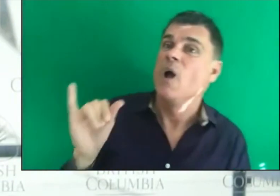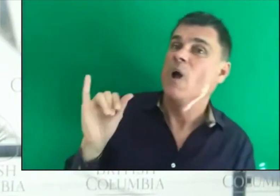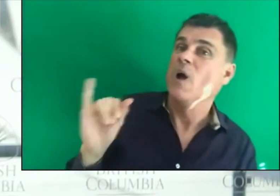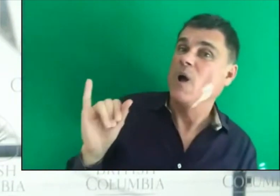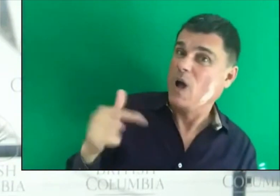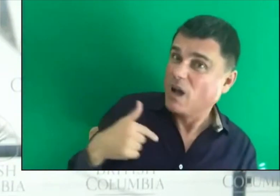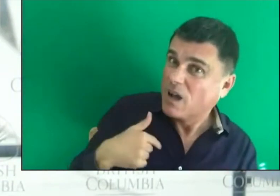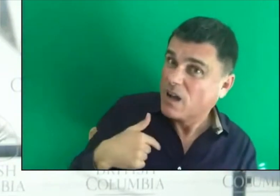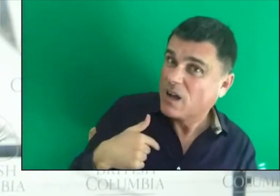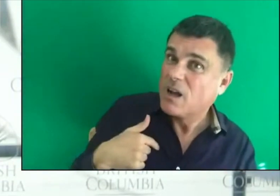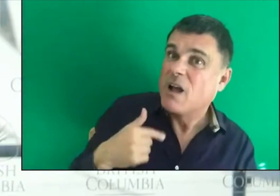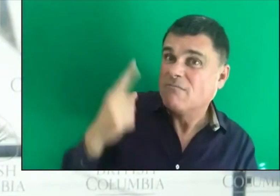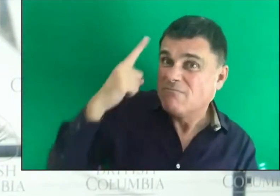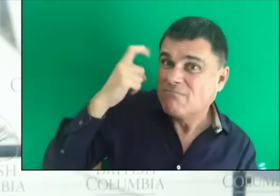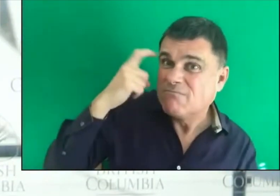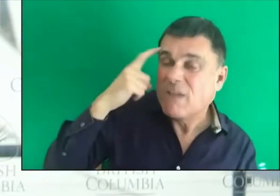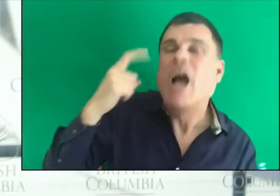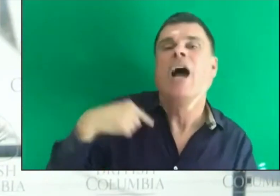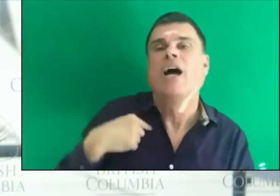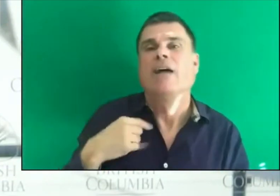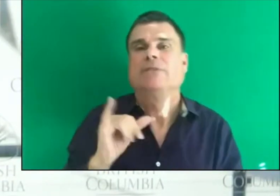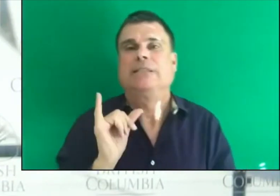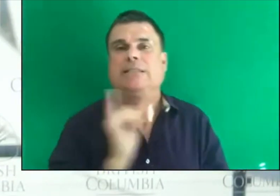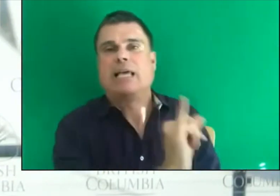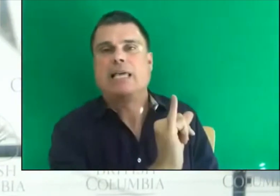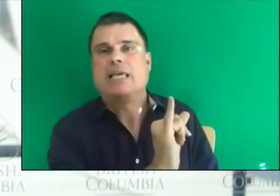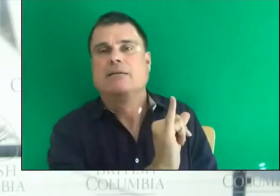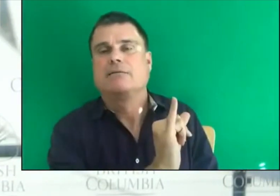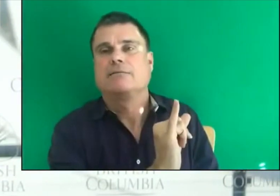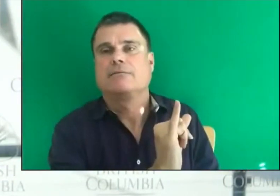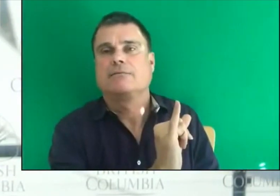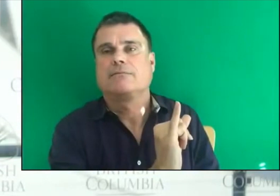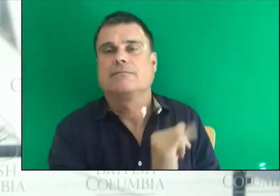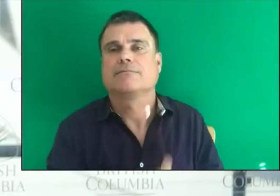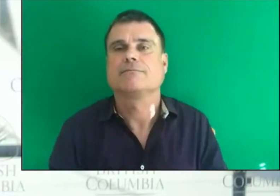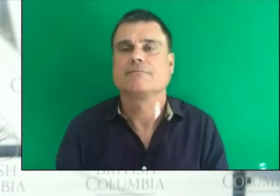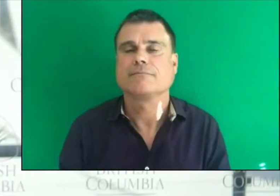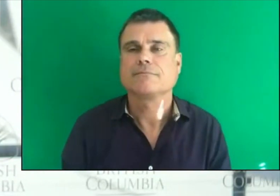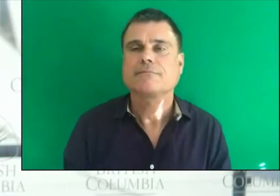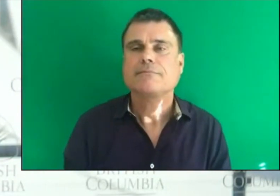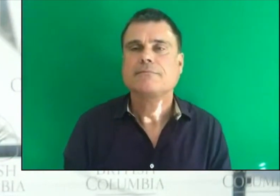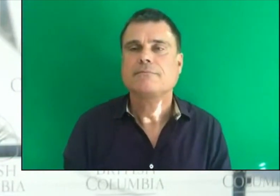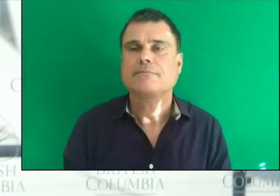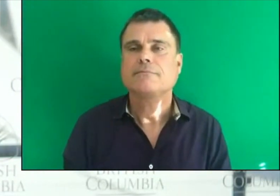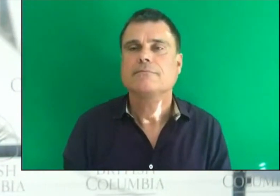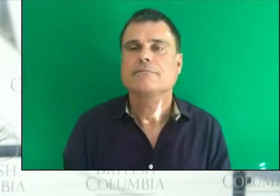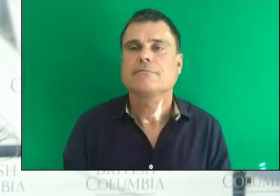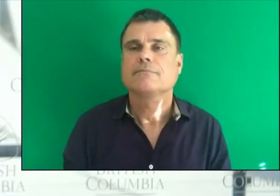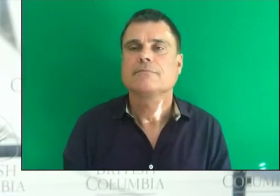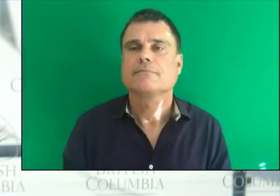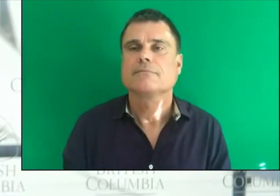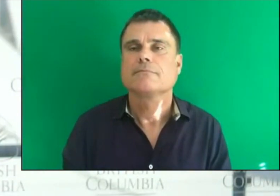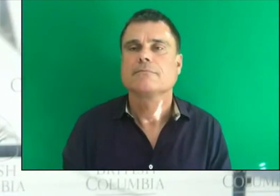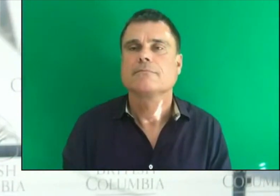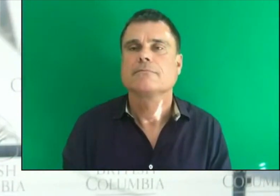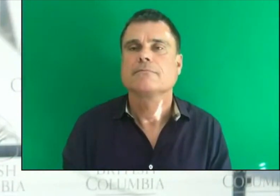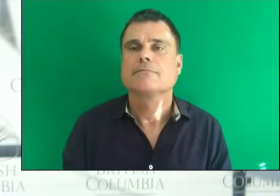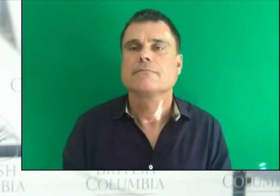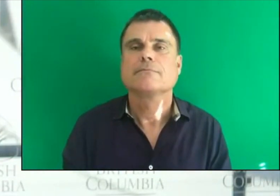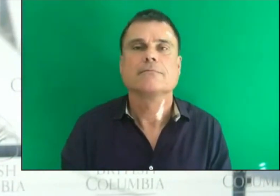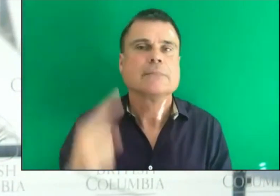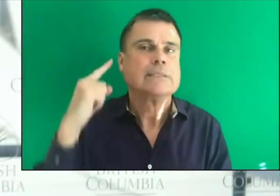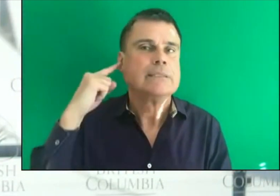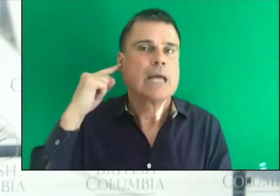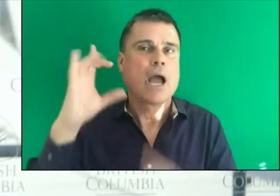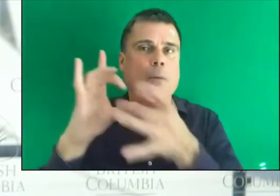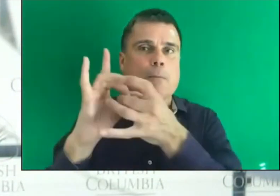2 weeks to get those numbers back down again, to reduce our numbers of contacts so that if we are carrying this